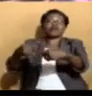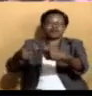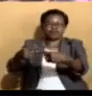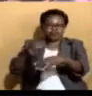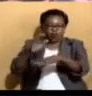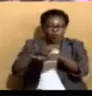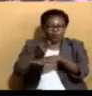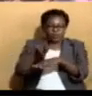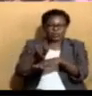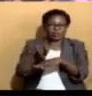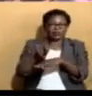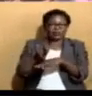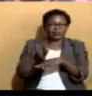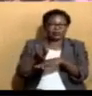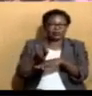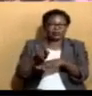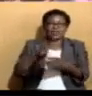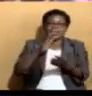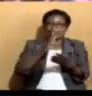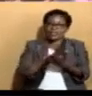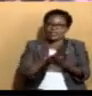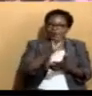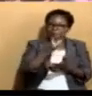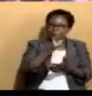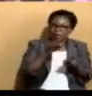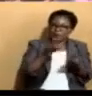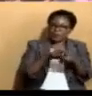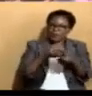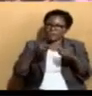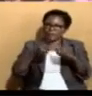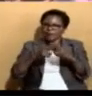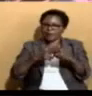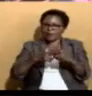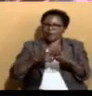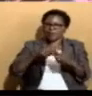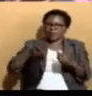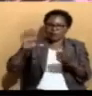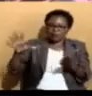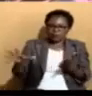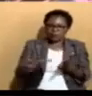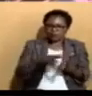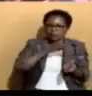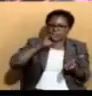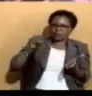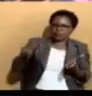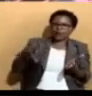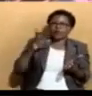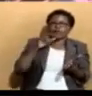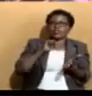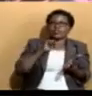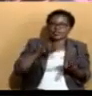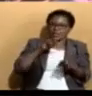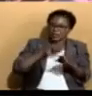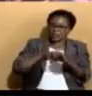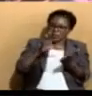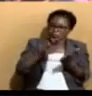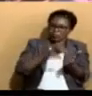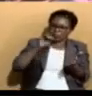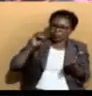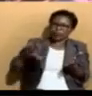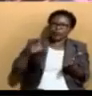Section 5 and 7 were struck out. When they were struck